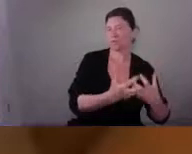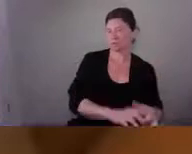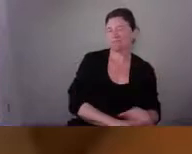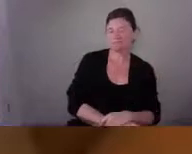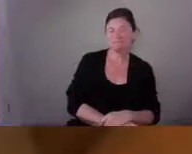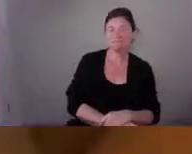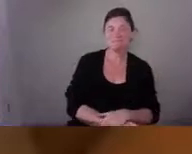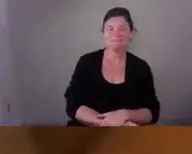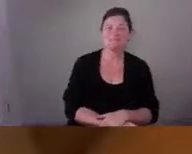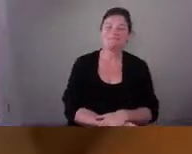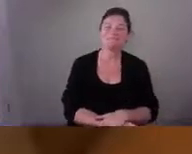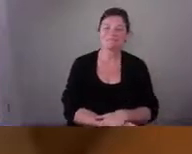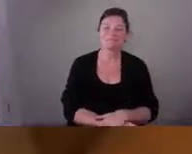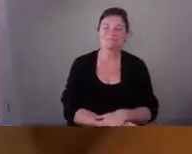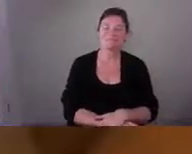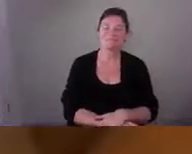roommate.